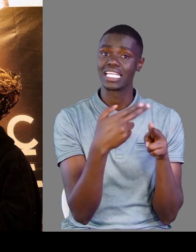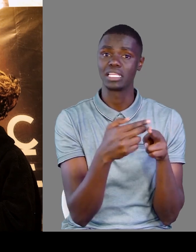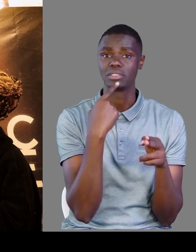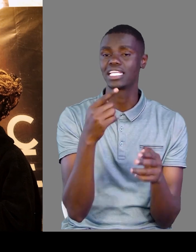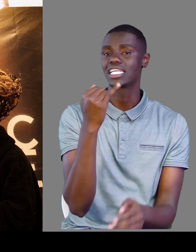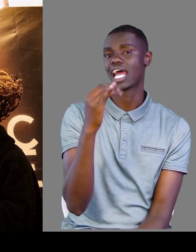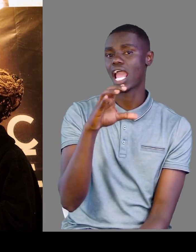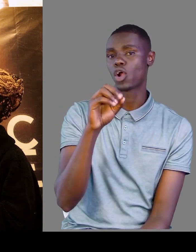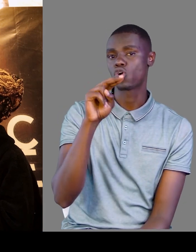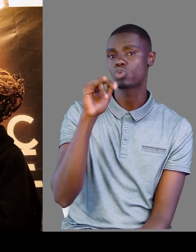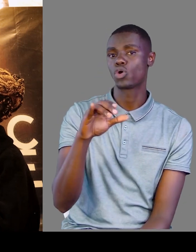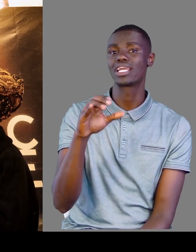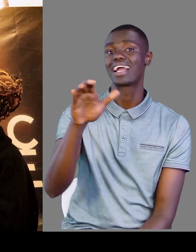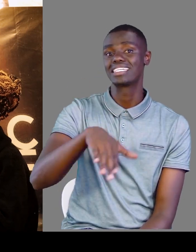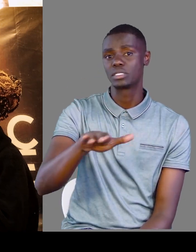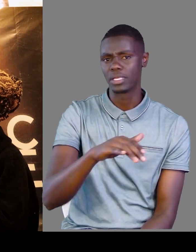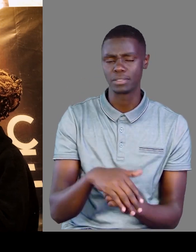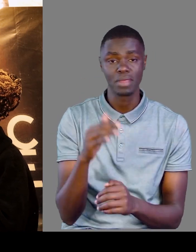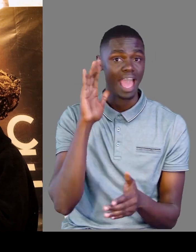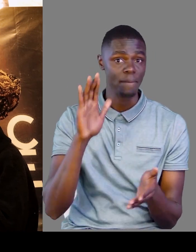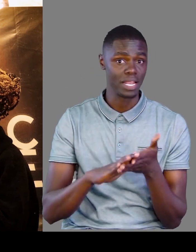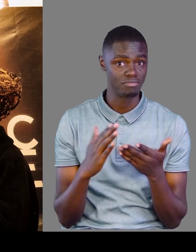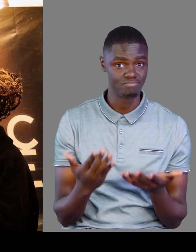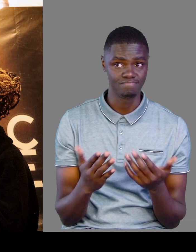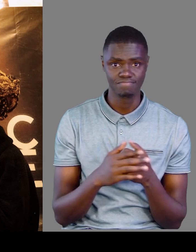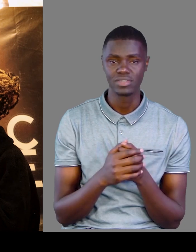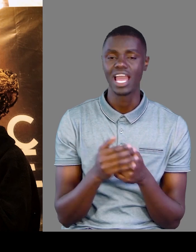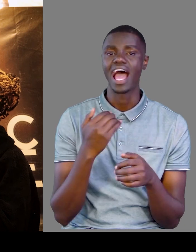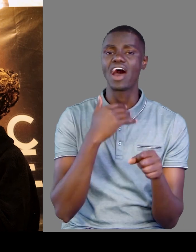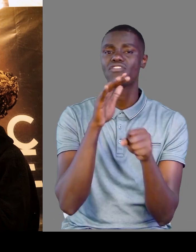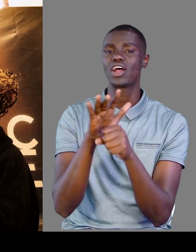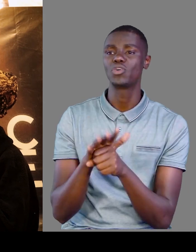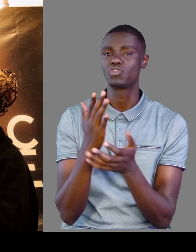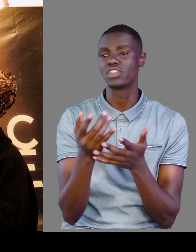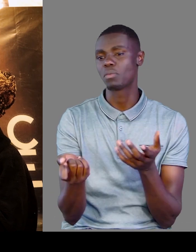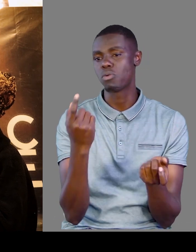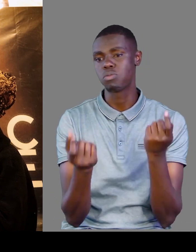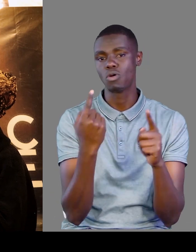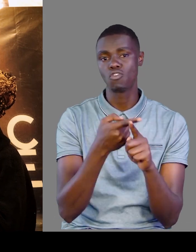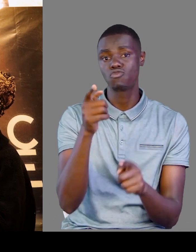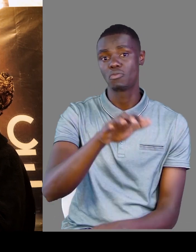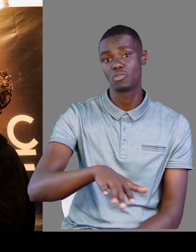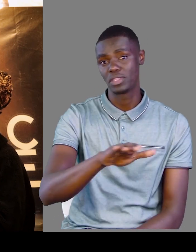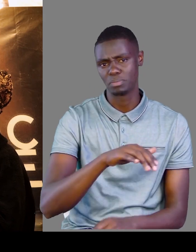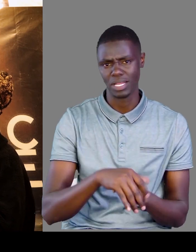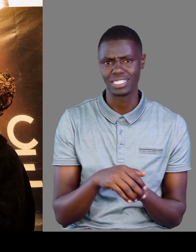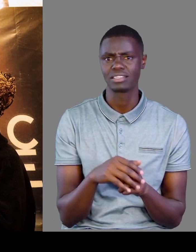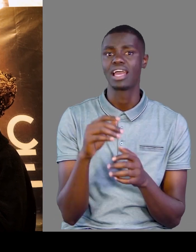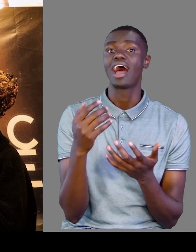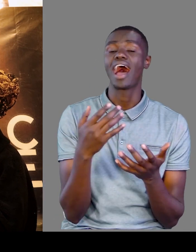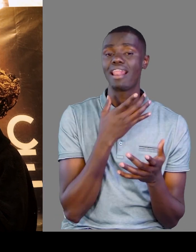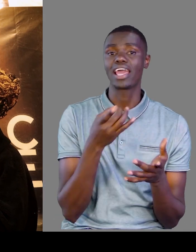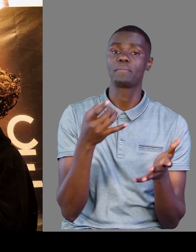iconic space. So definitely, I believe that there can be a lot of things coming out of this place. So I'd like being involved